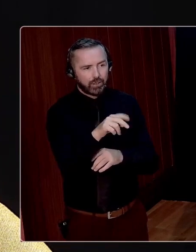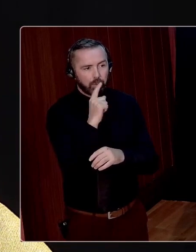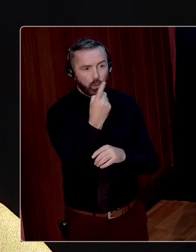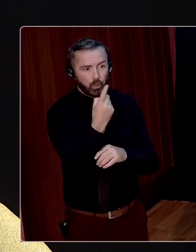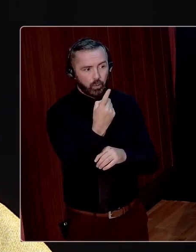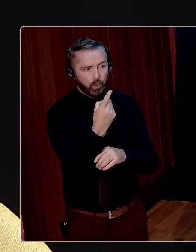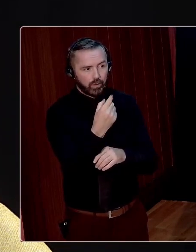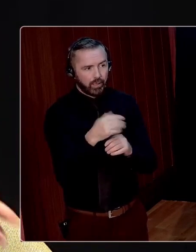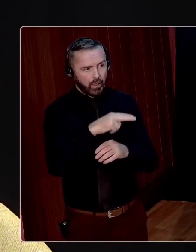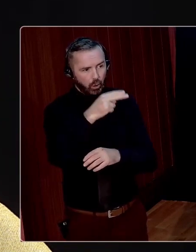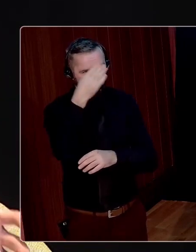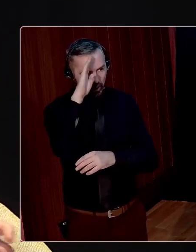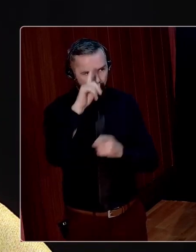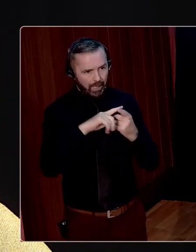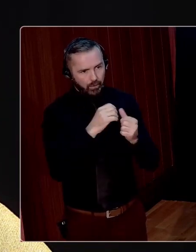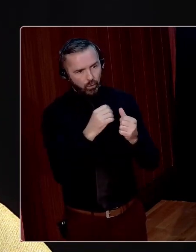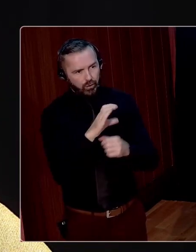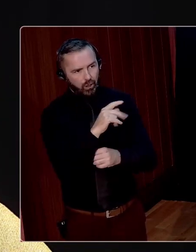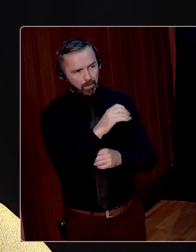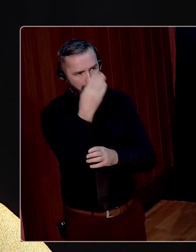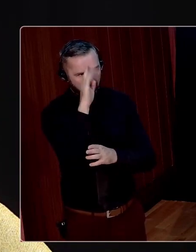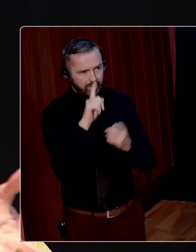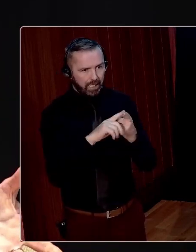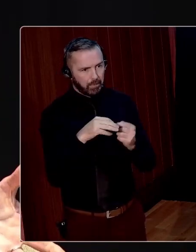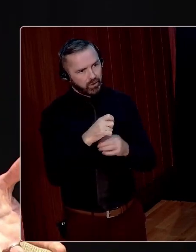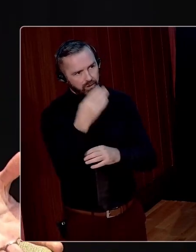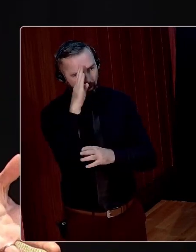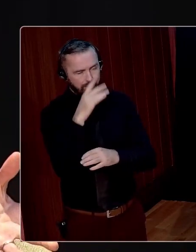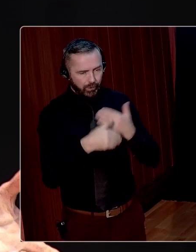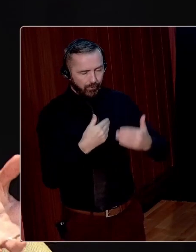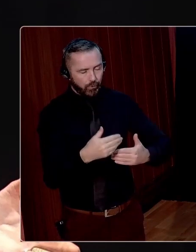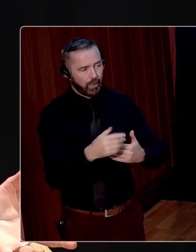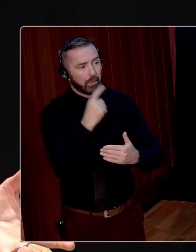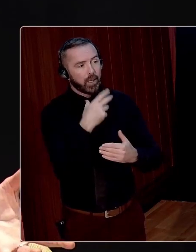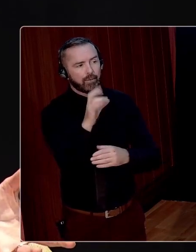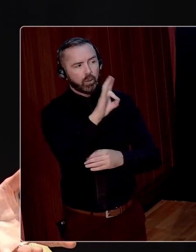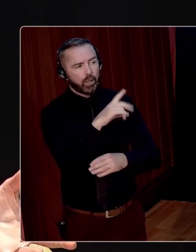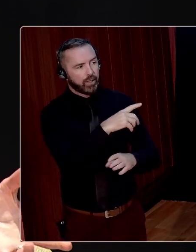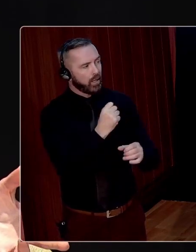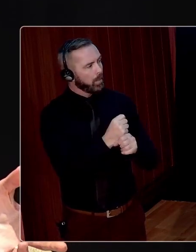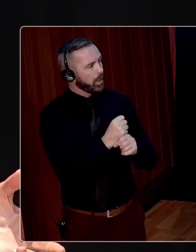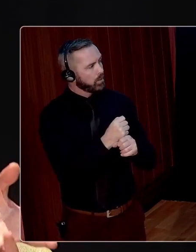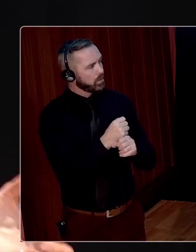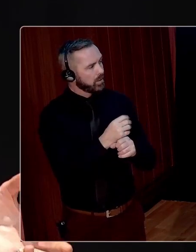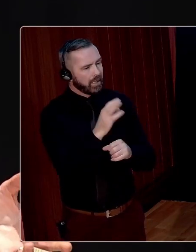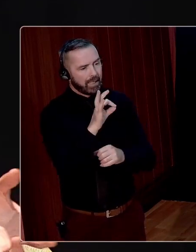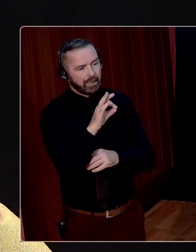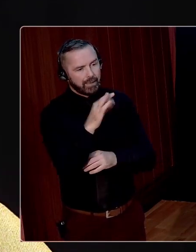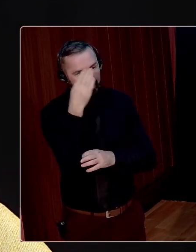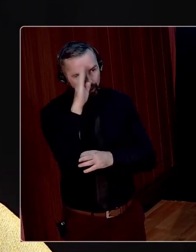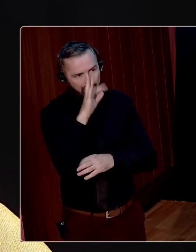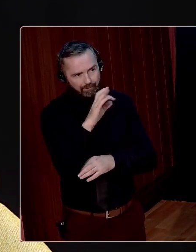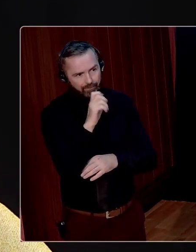Irish, but Ulster Irish, and one with Connemara Irish, and Munster Irish, and so forth. And there was a question there regarding about the Gaelic font and